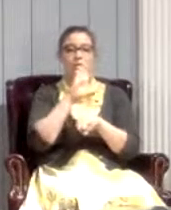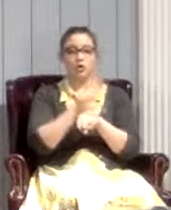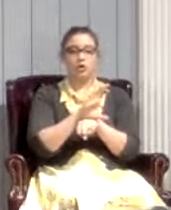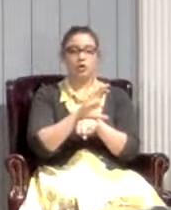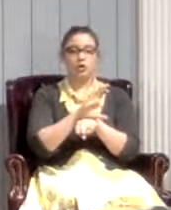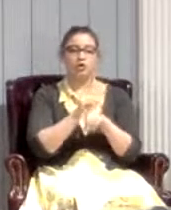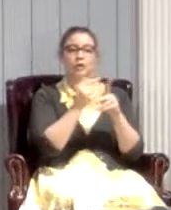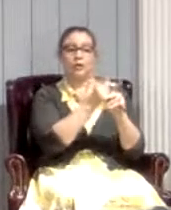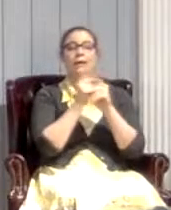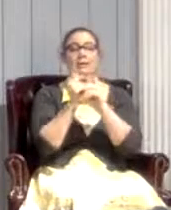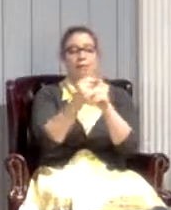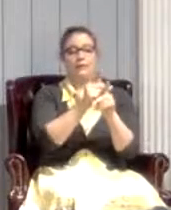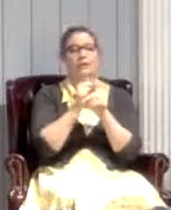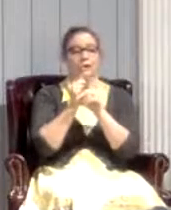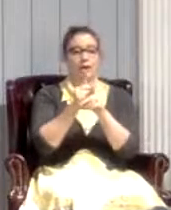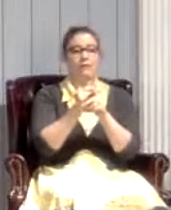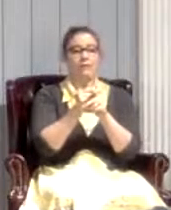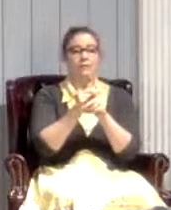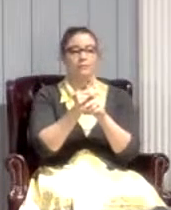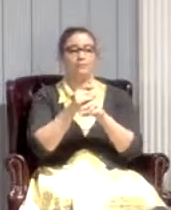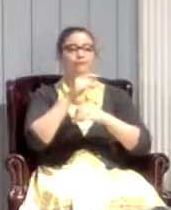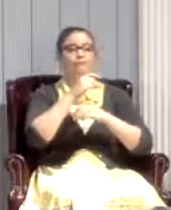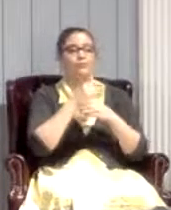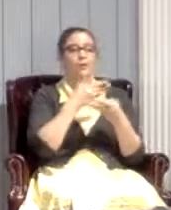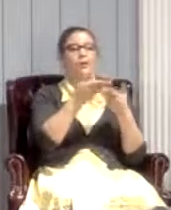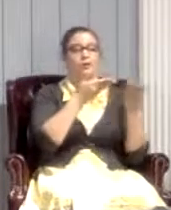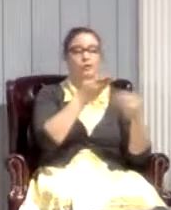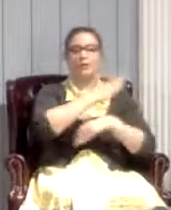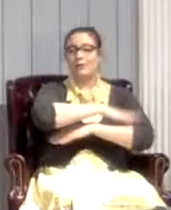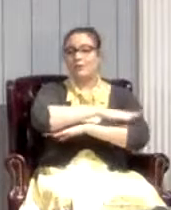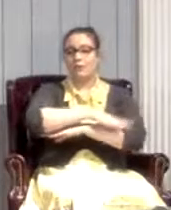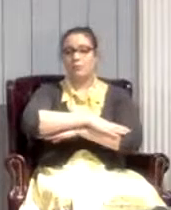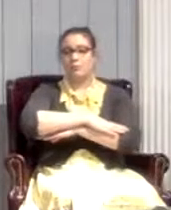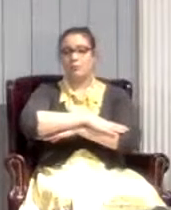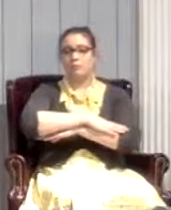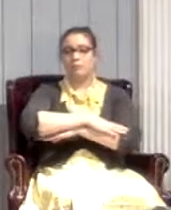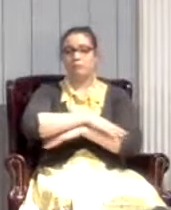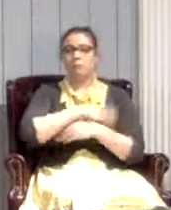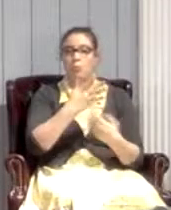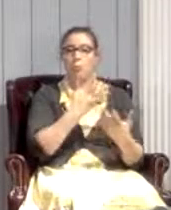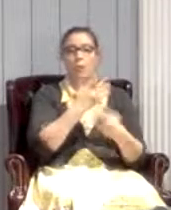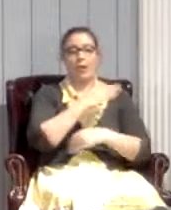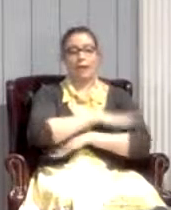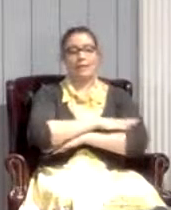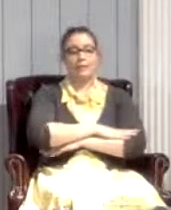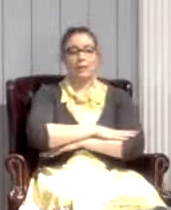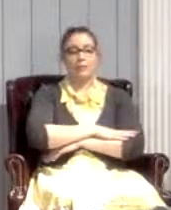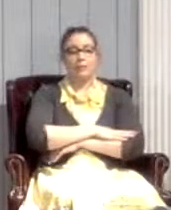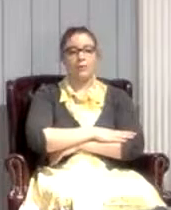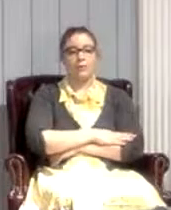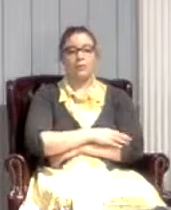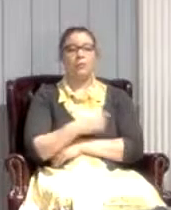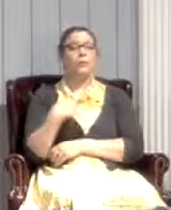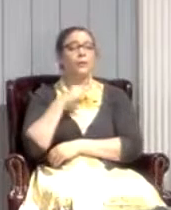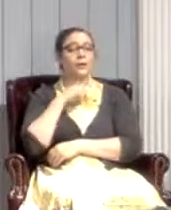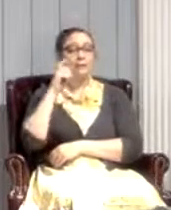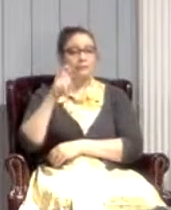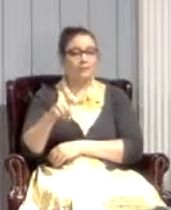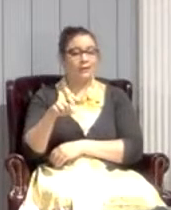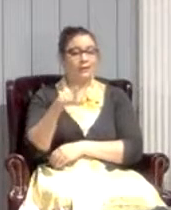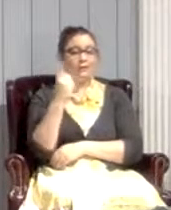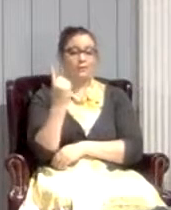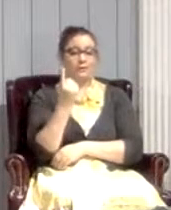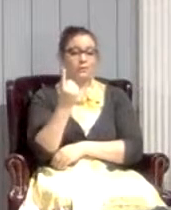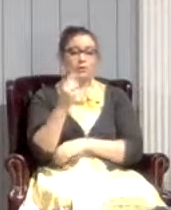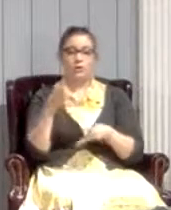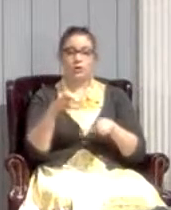of minister, serving tables, waiting on tables. We're going to need someone to do that, the apostle said, so that